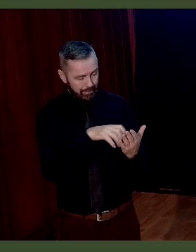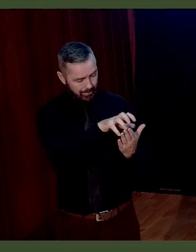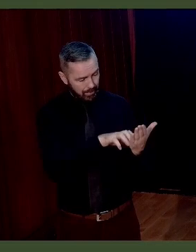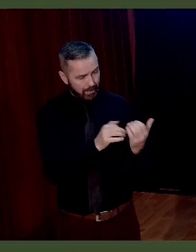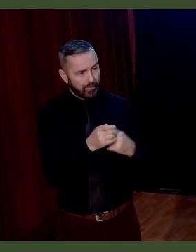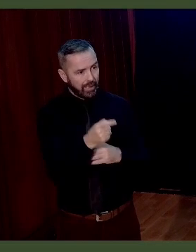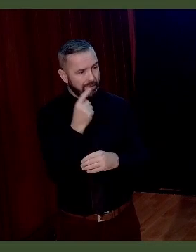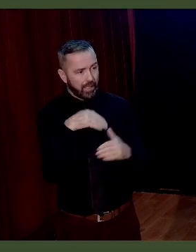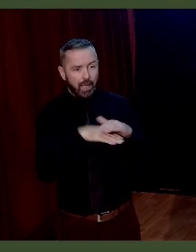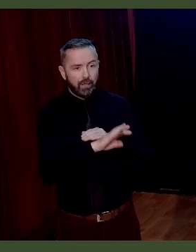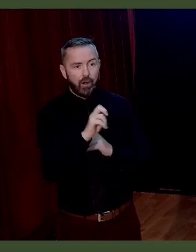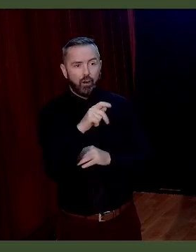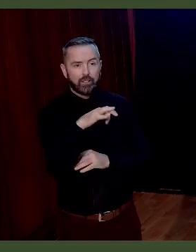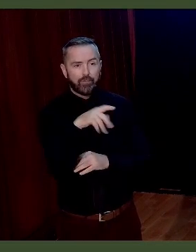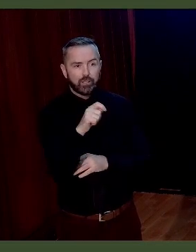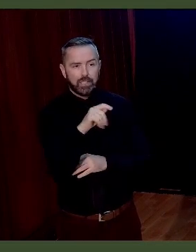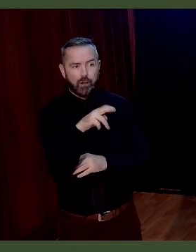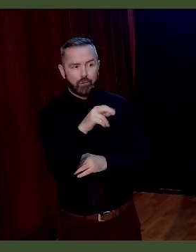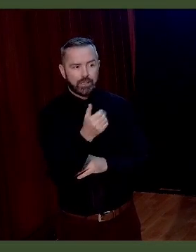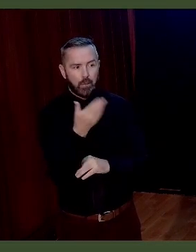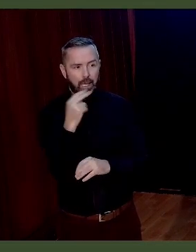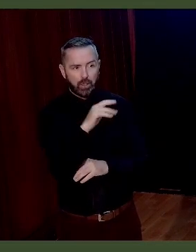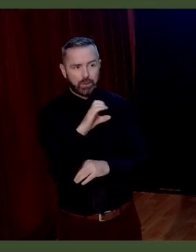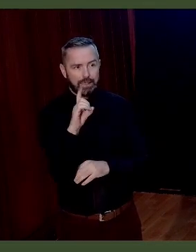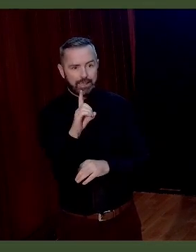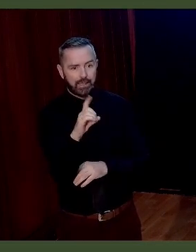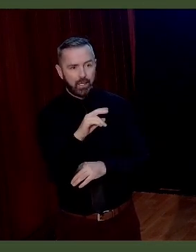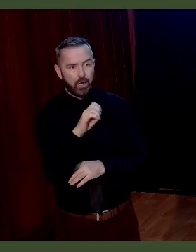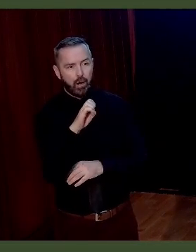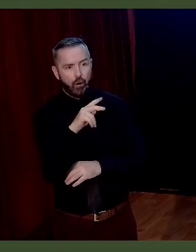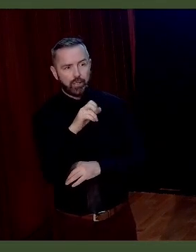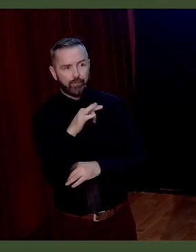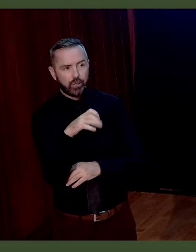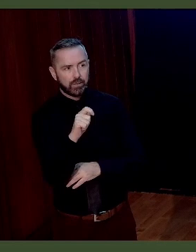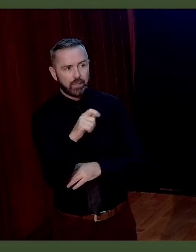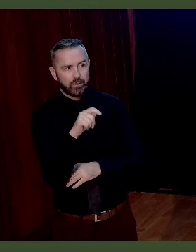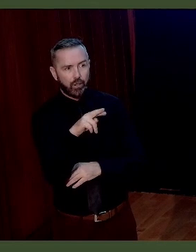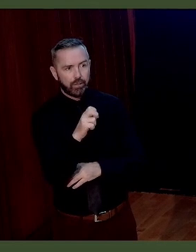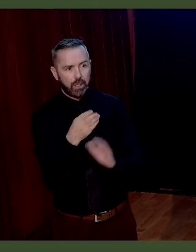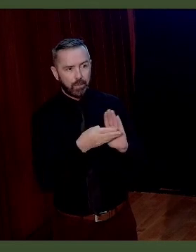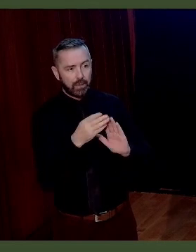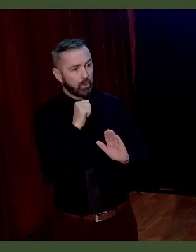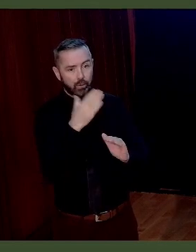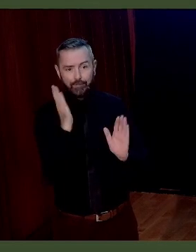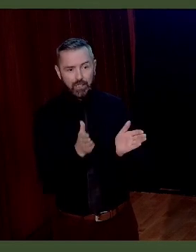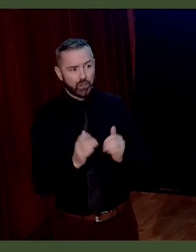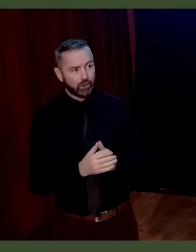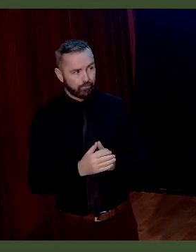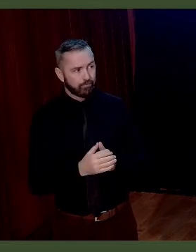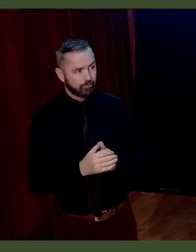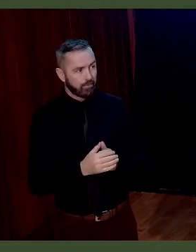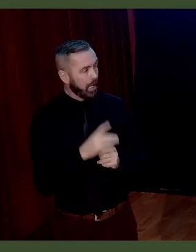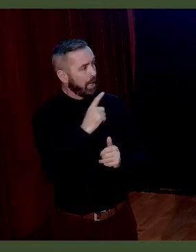into Earlsford Terrace and have a look at the back of what was UCD's Earlsford Terrace building. It's not finished. It was